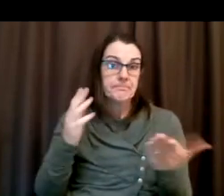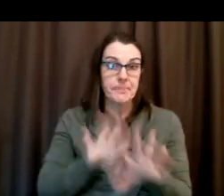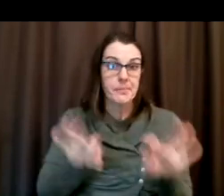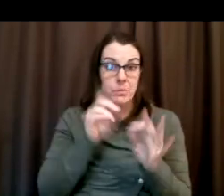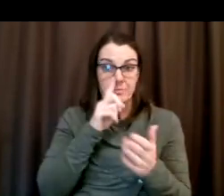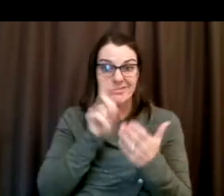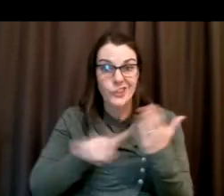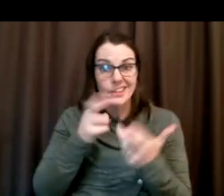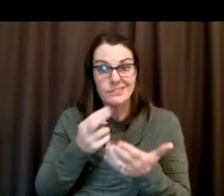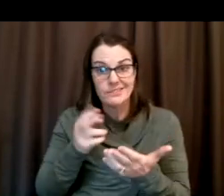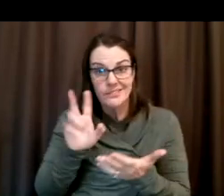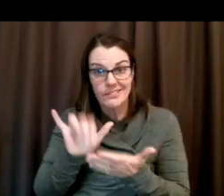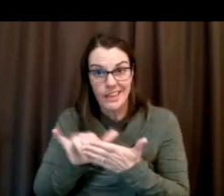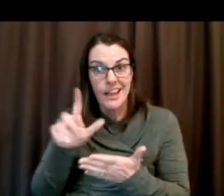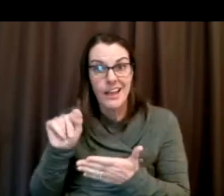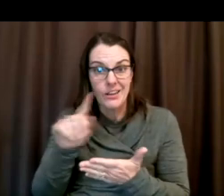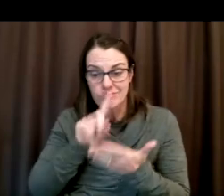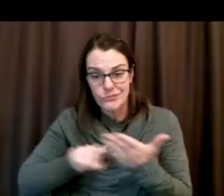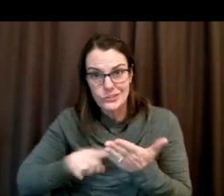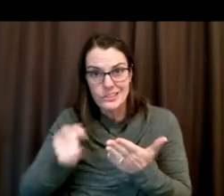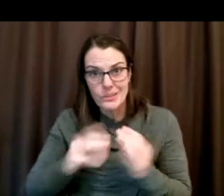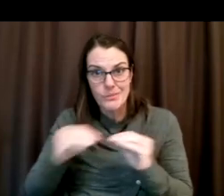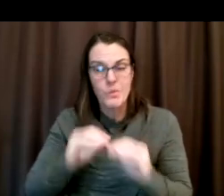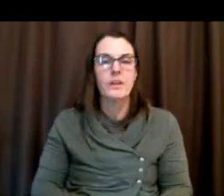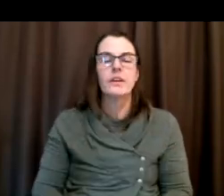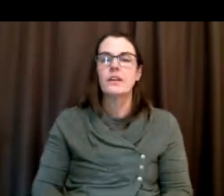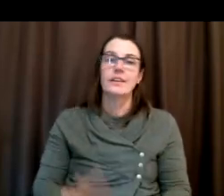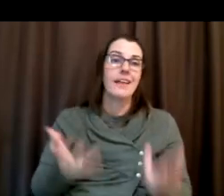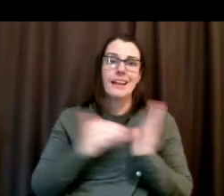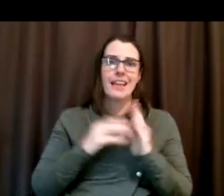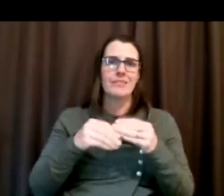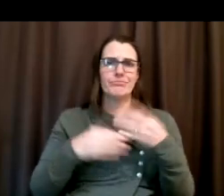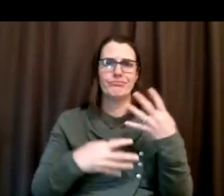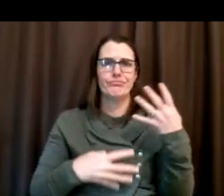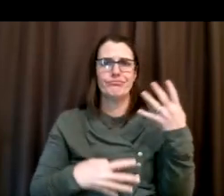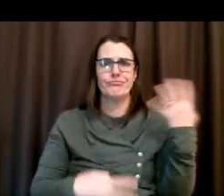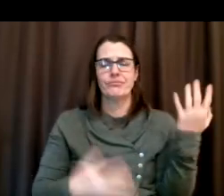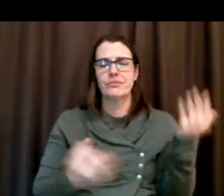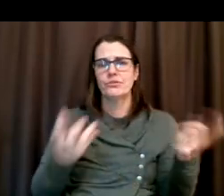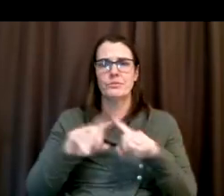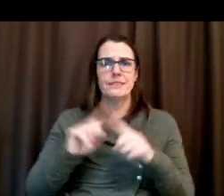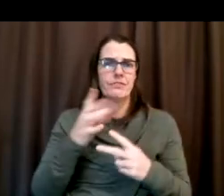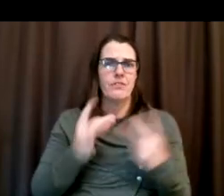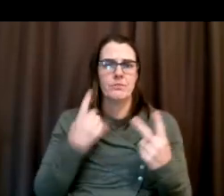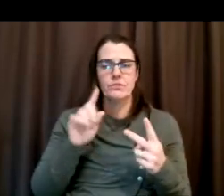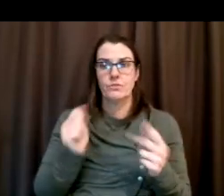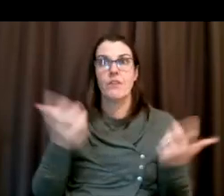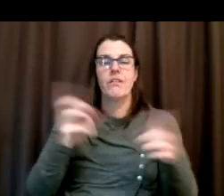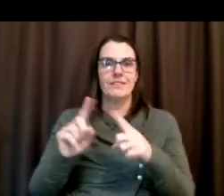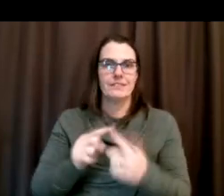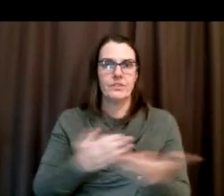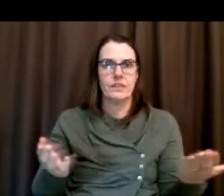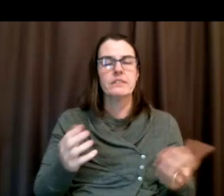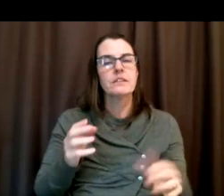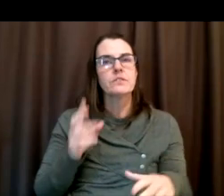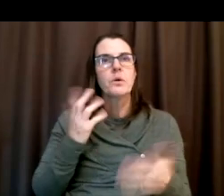are, of course, endless options for a lot of these things. So just checking out a